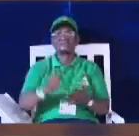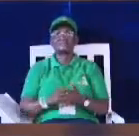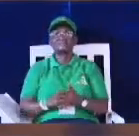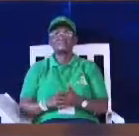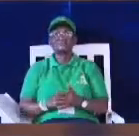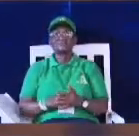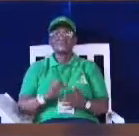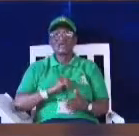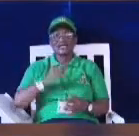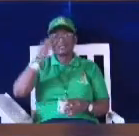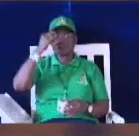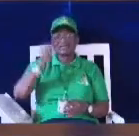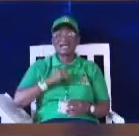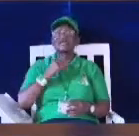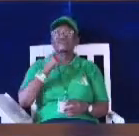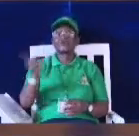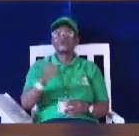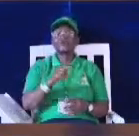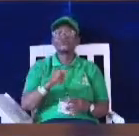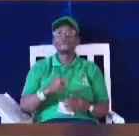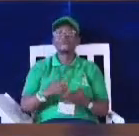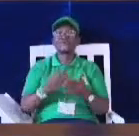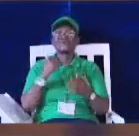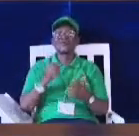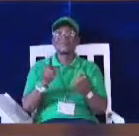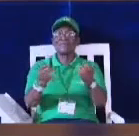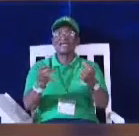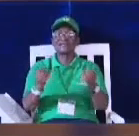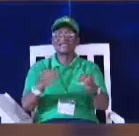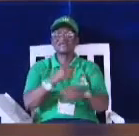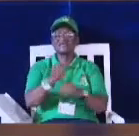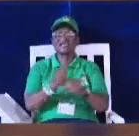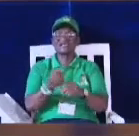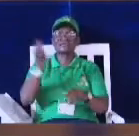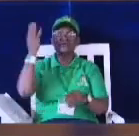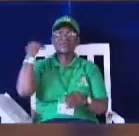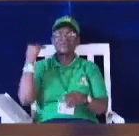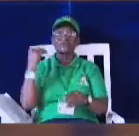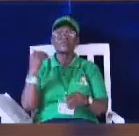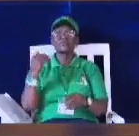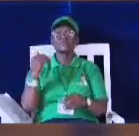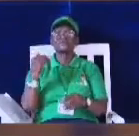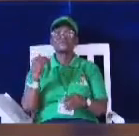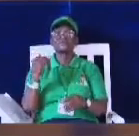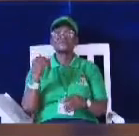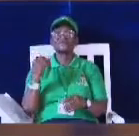I think I've told you before, several years ago,